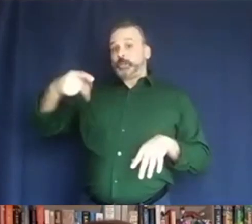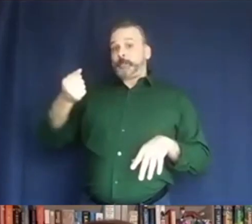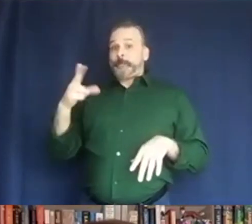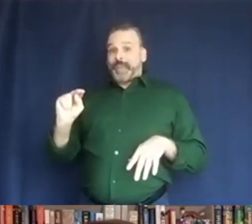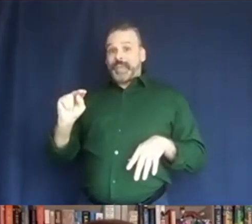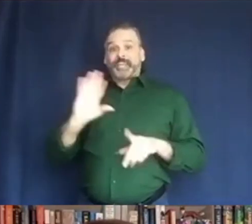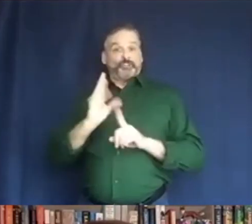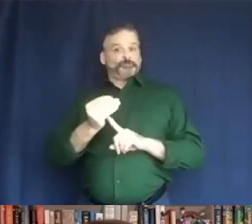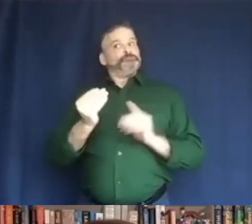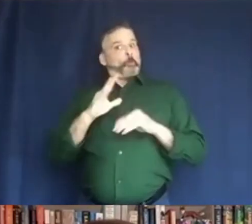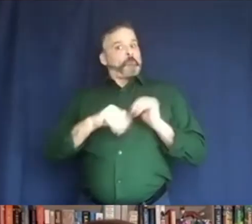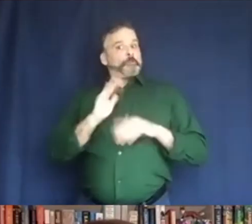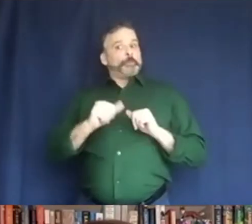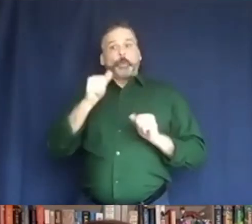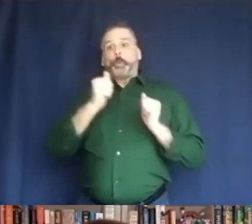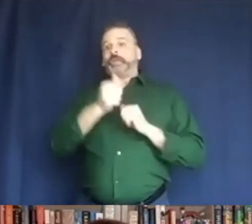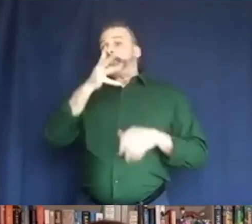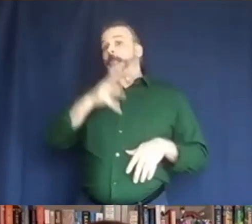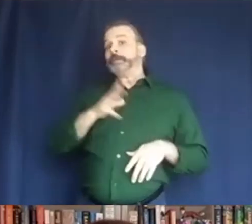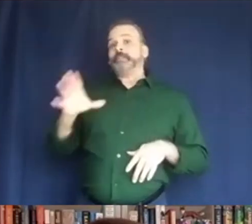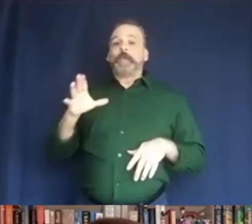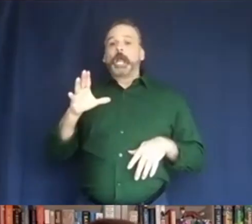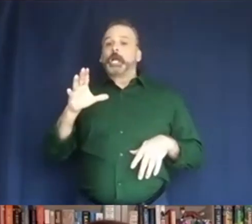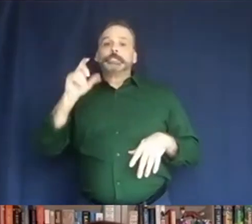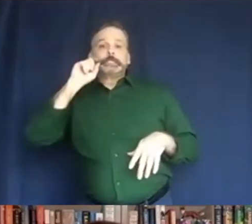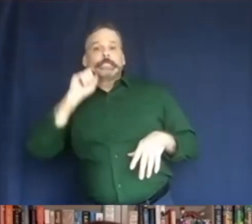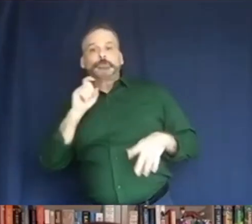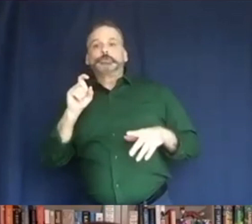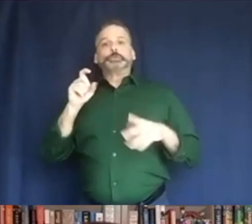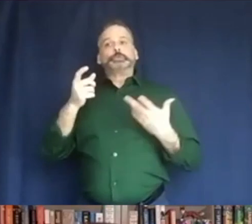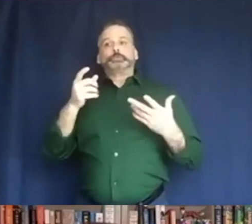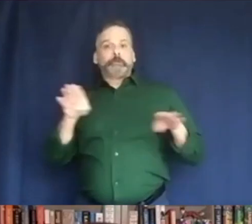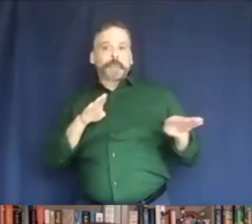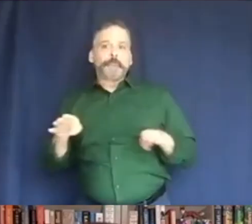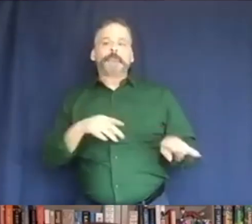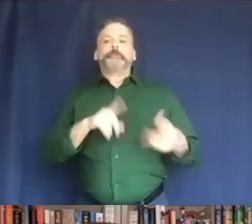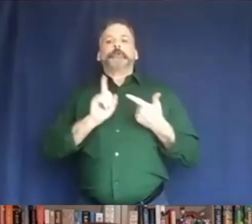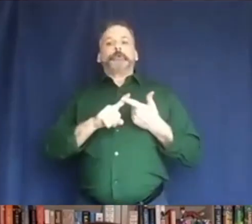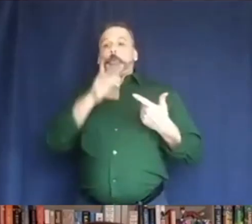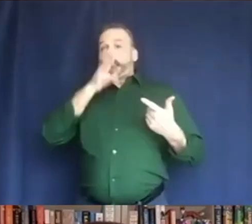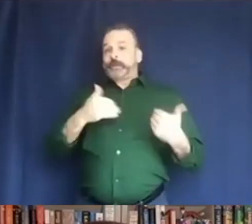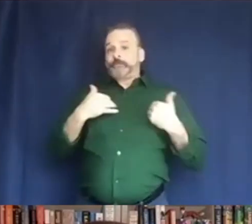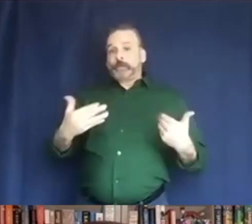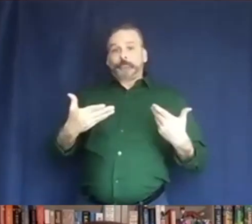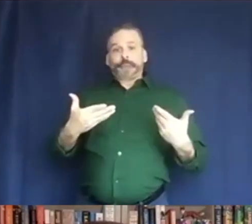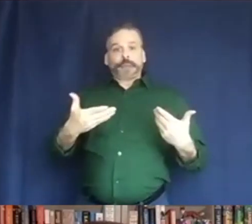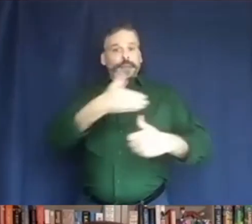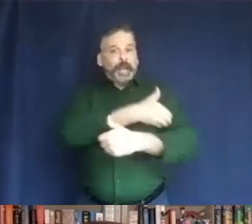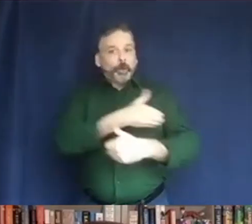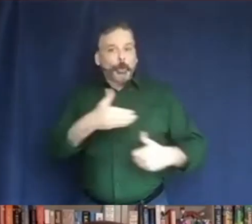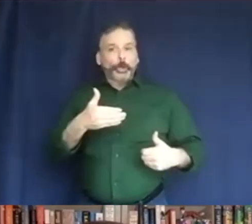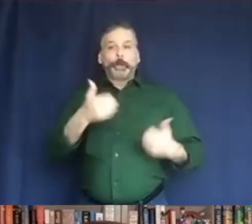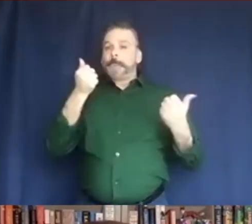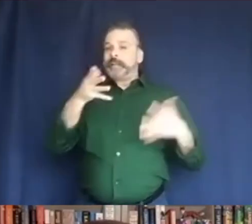more comfortable with women's sexuality, with women holding power. You had many, many goddesses who were very powerful and did whatever